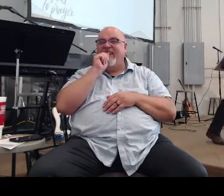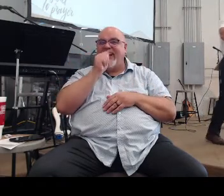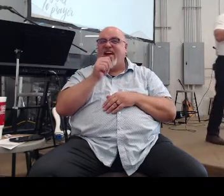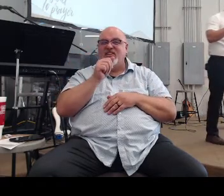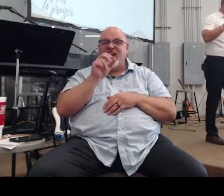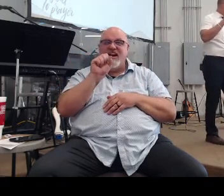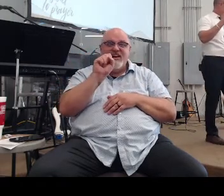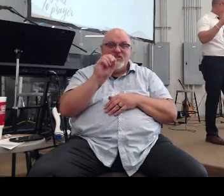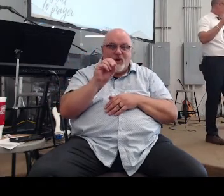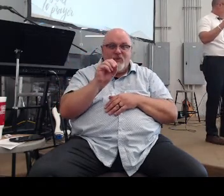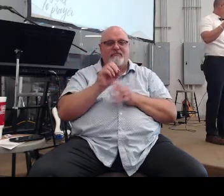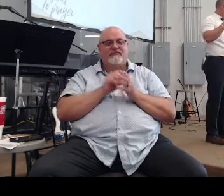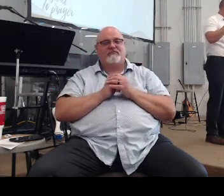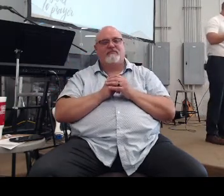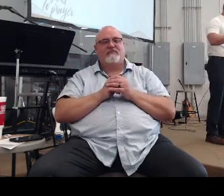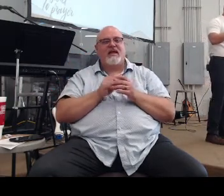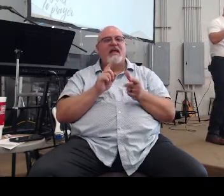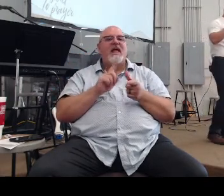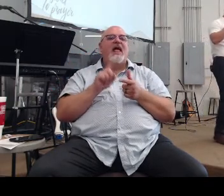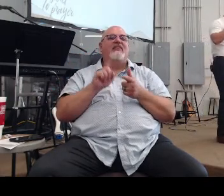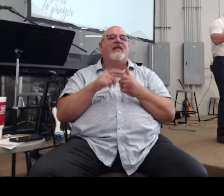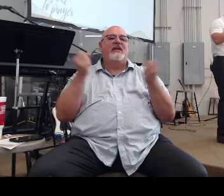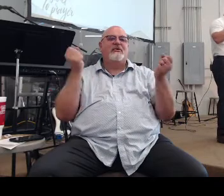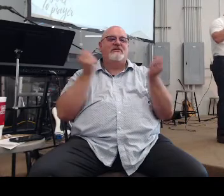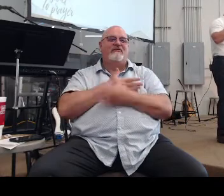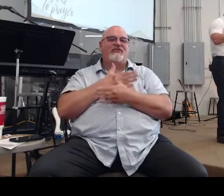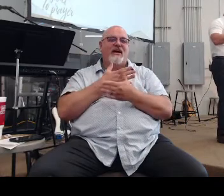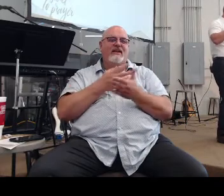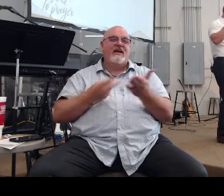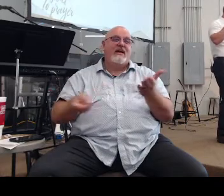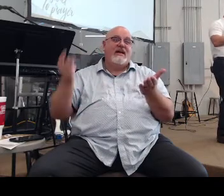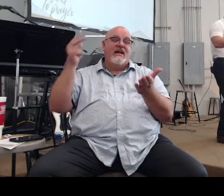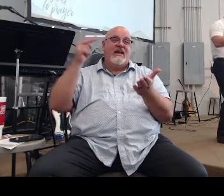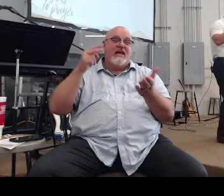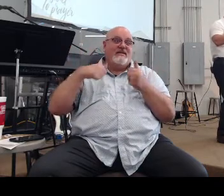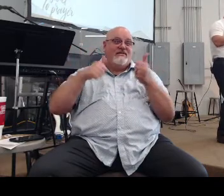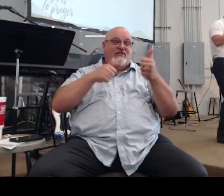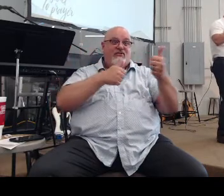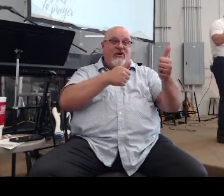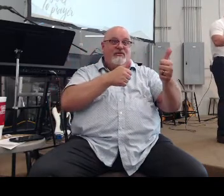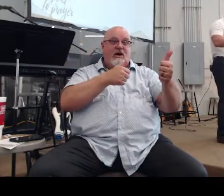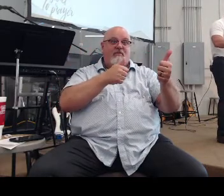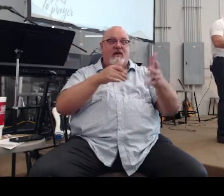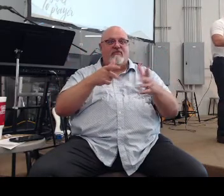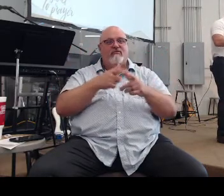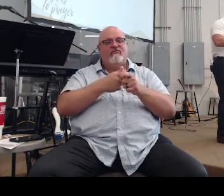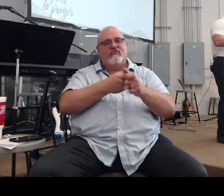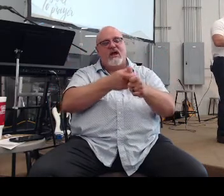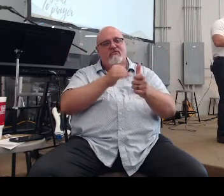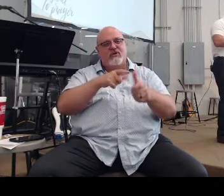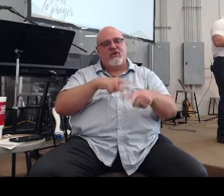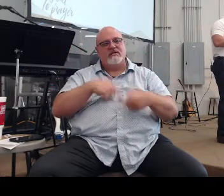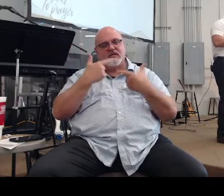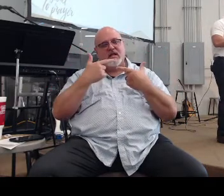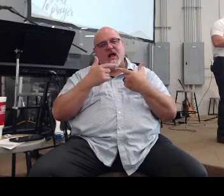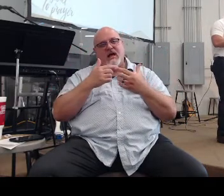verse three then he was afraid and he arose and ran for his life but